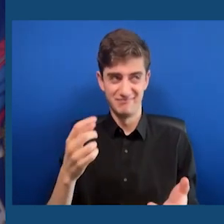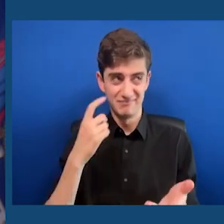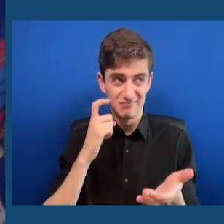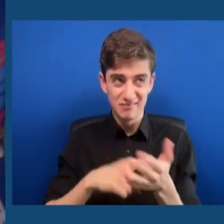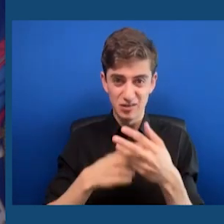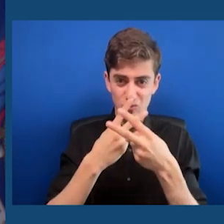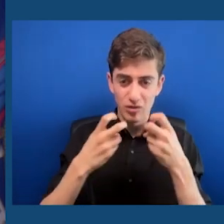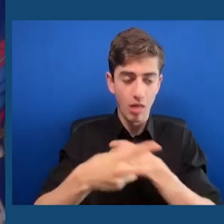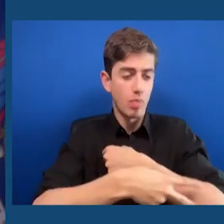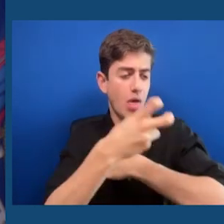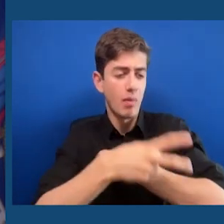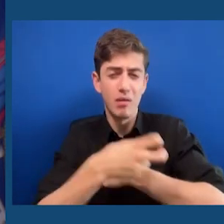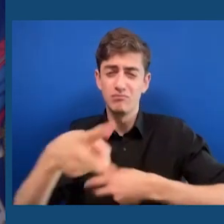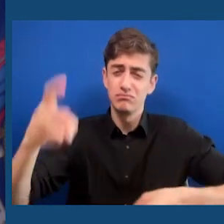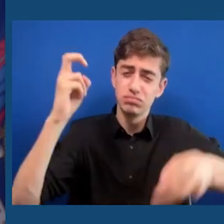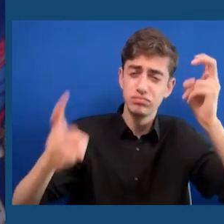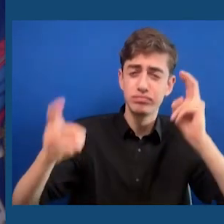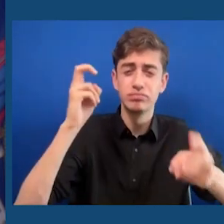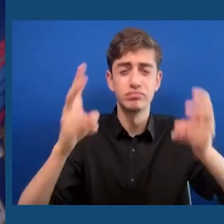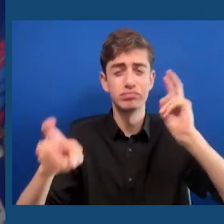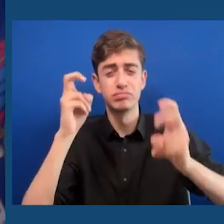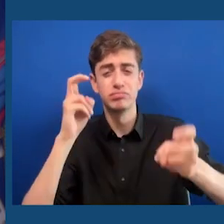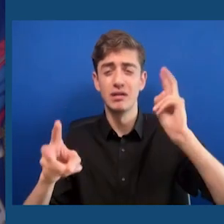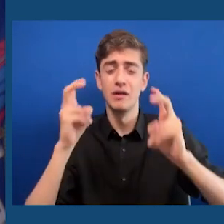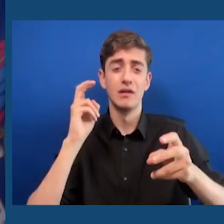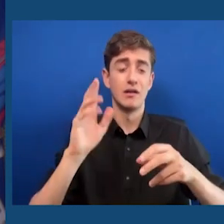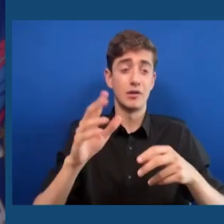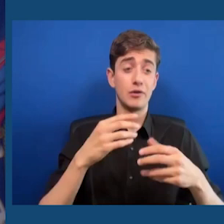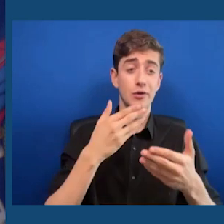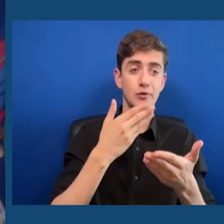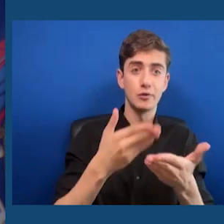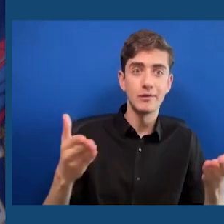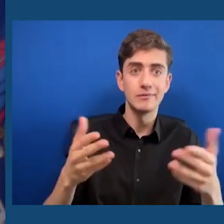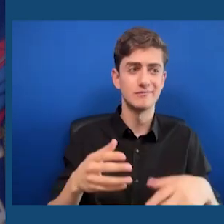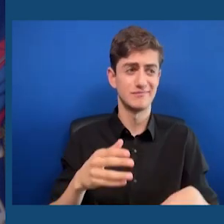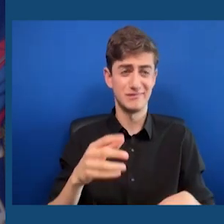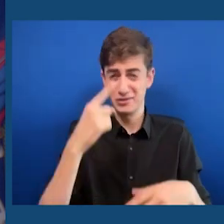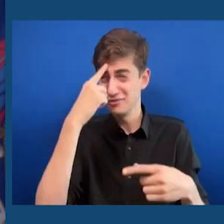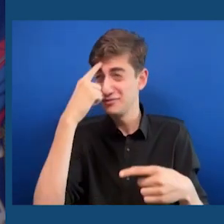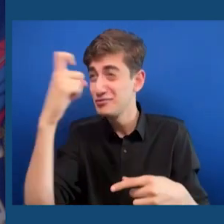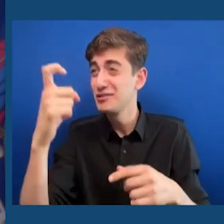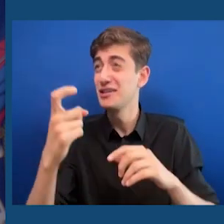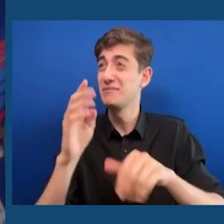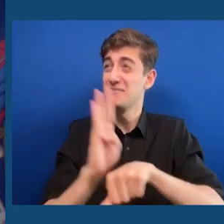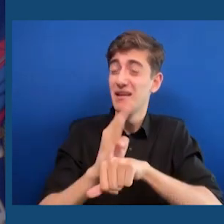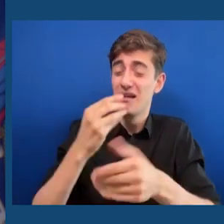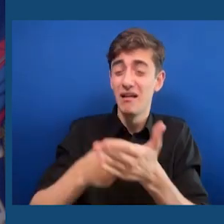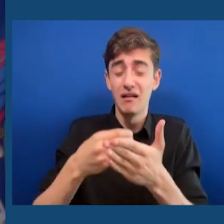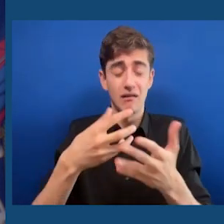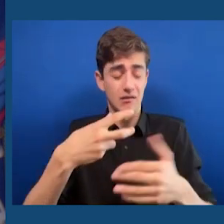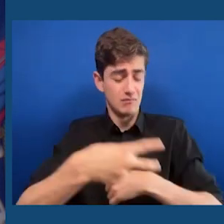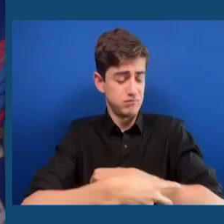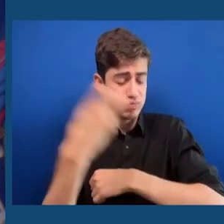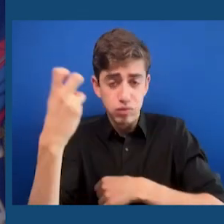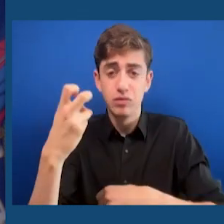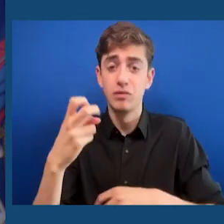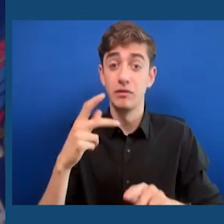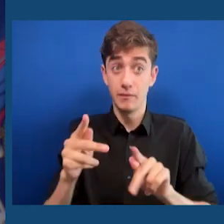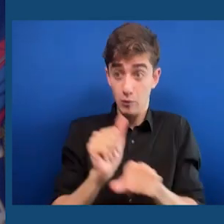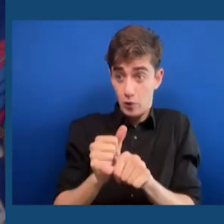their goods and stealing their dreams and threatening individuals who worked in those